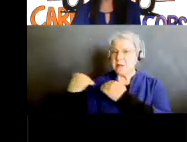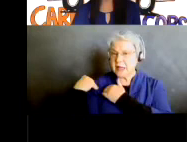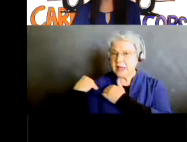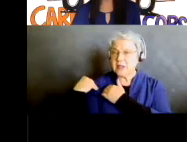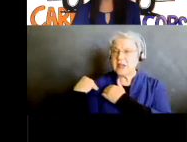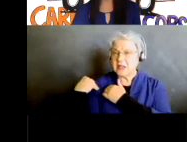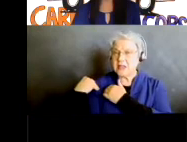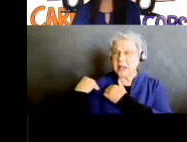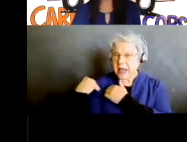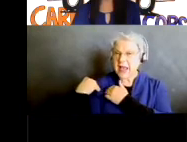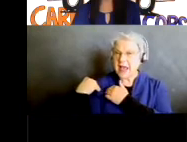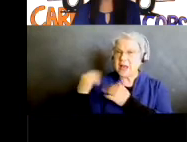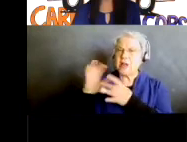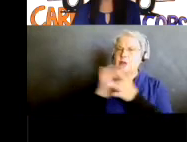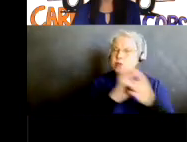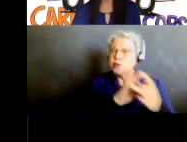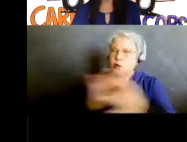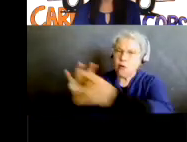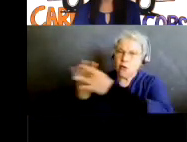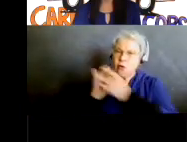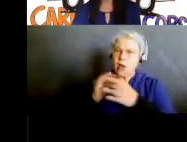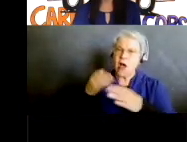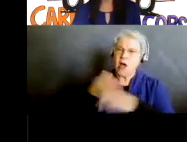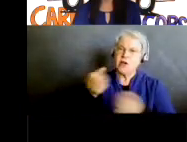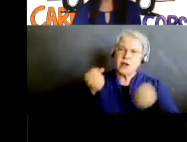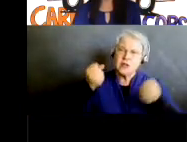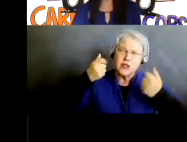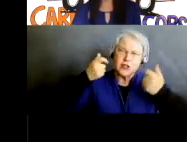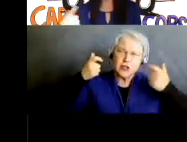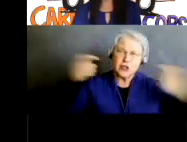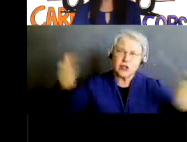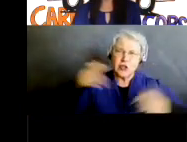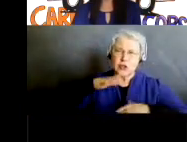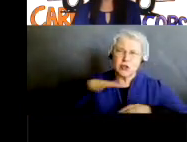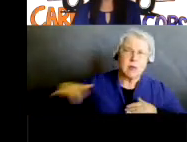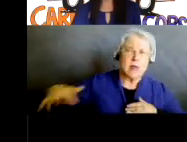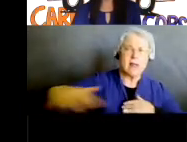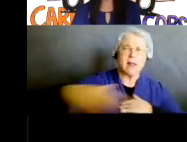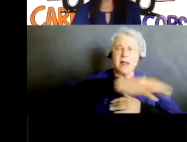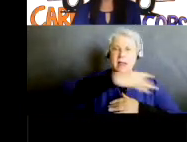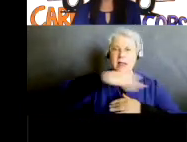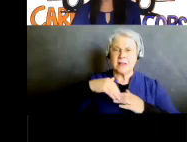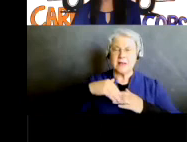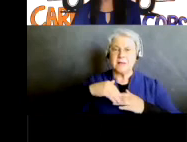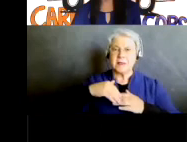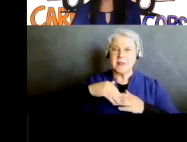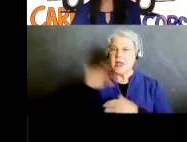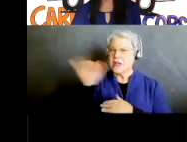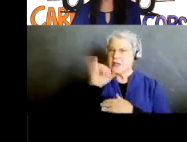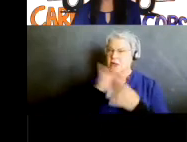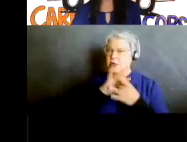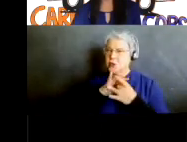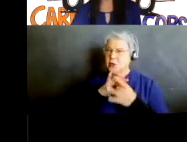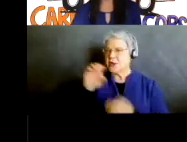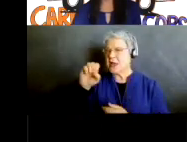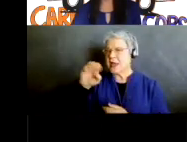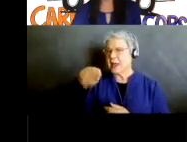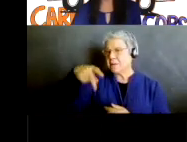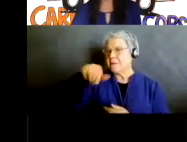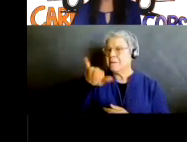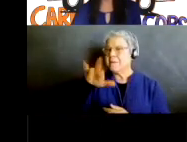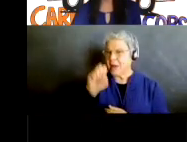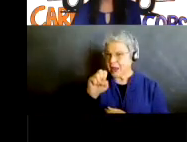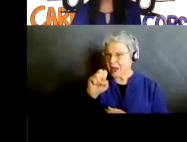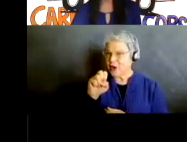to each other across vast spaces, right? So this gets back to that question of empire as well. And since US empire is everywhere, we